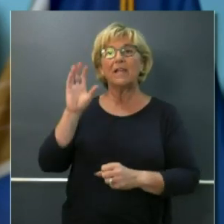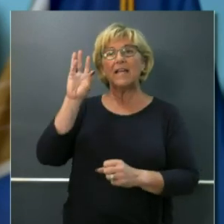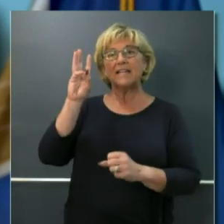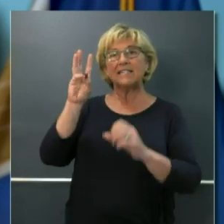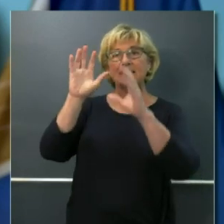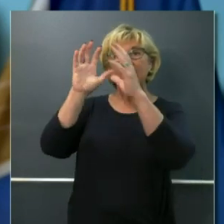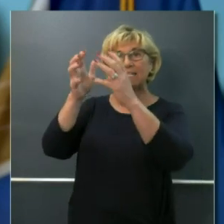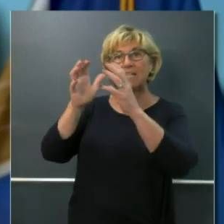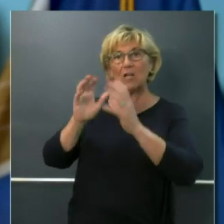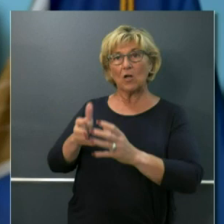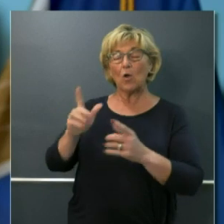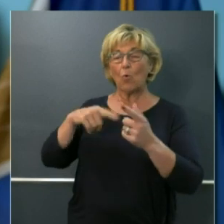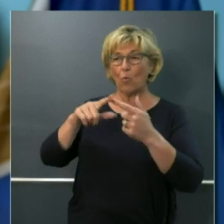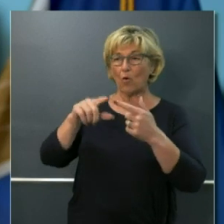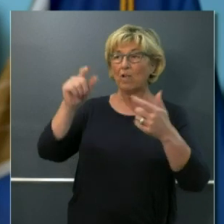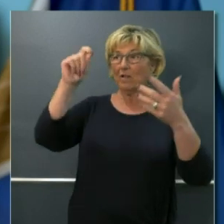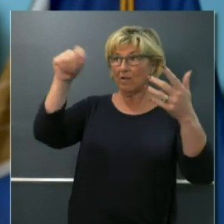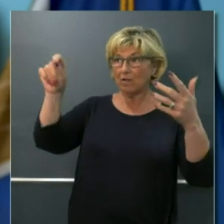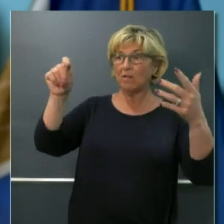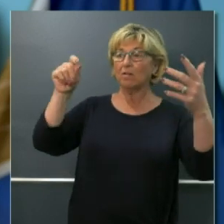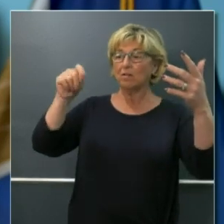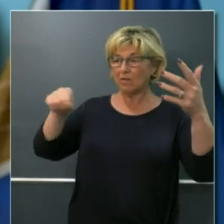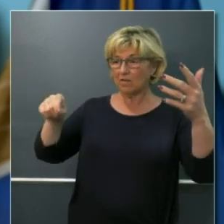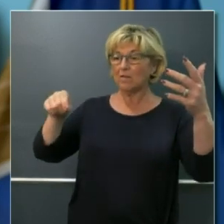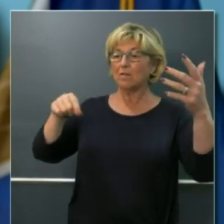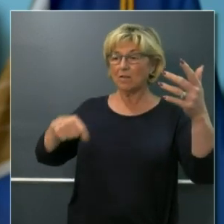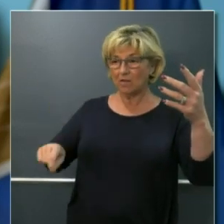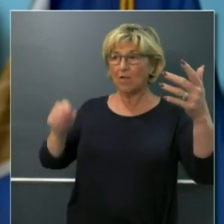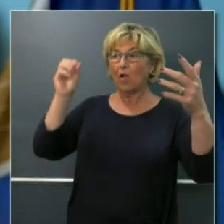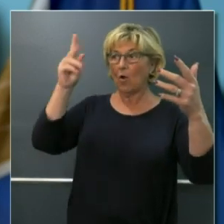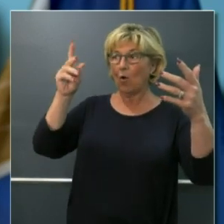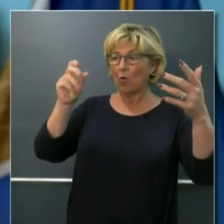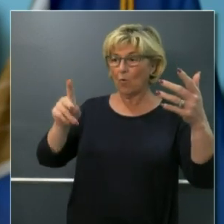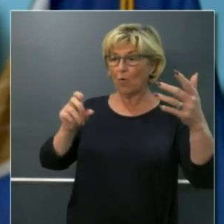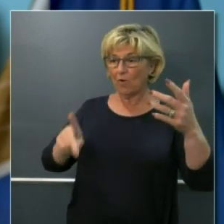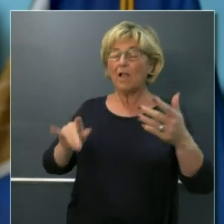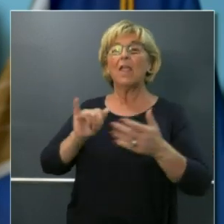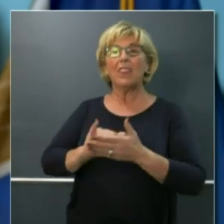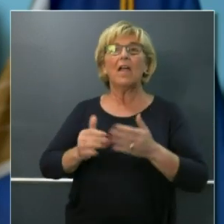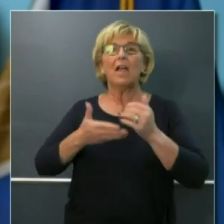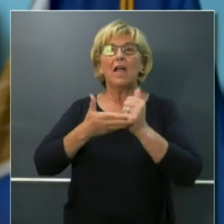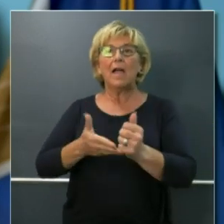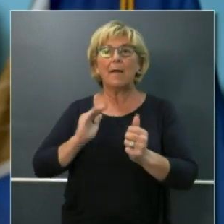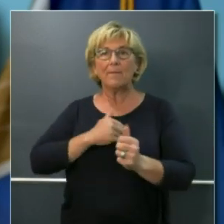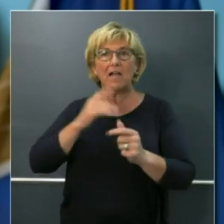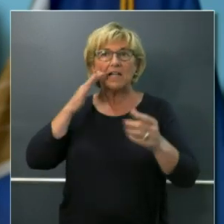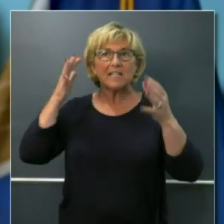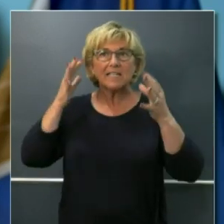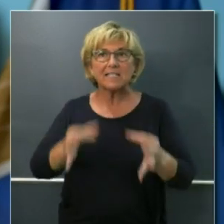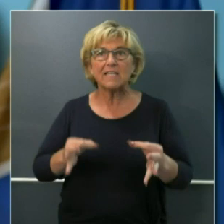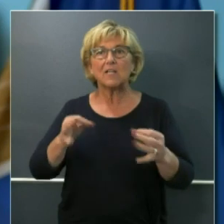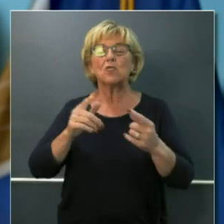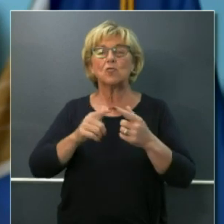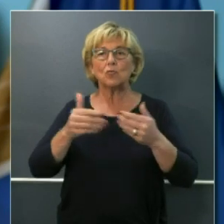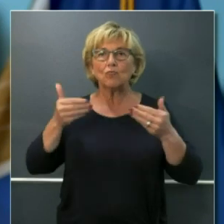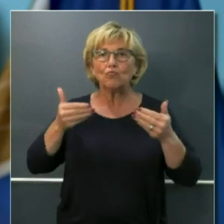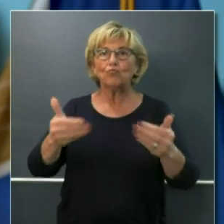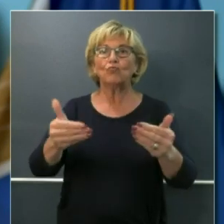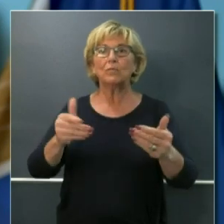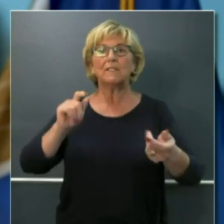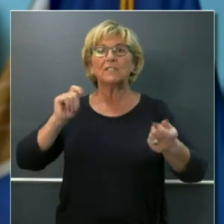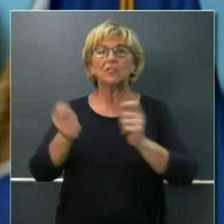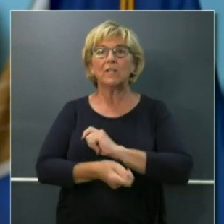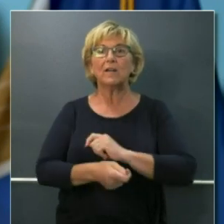turn green, when they move from red to yellow, it guides our decision-making and allows us to make determinations.